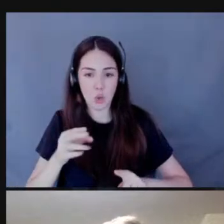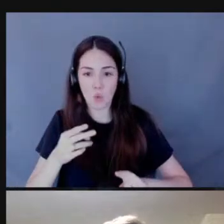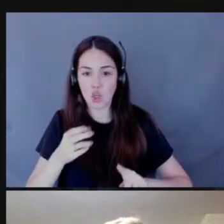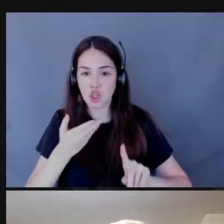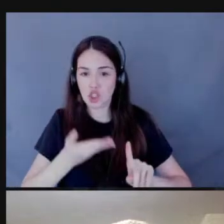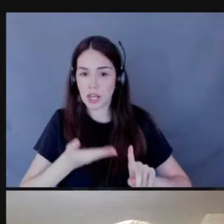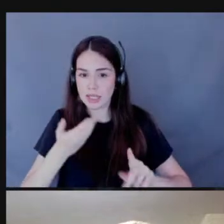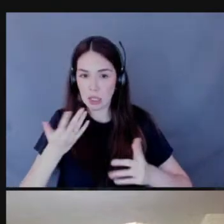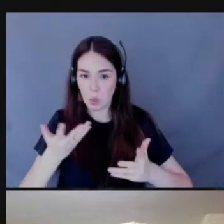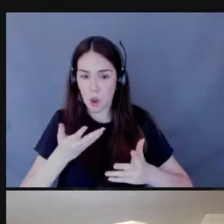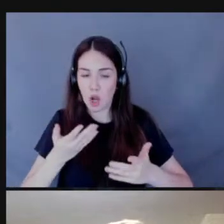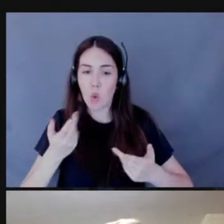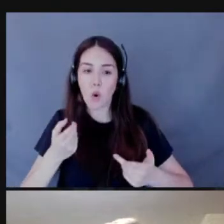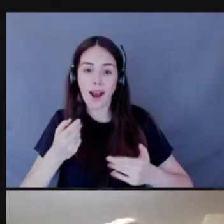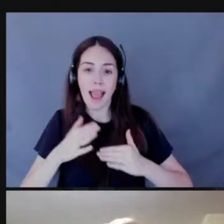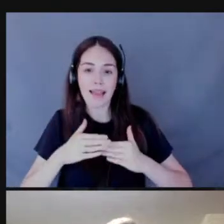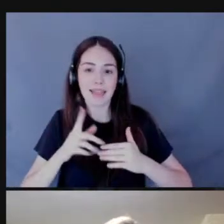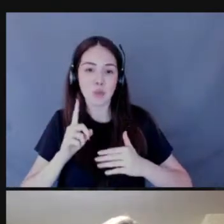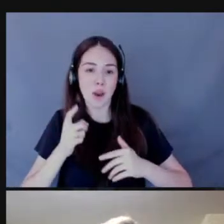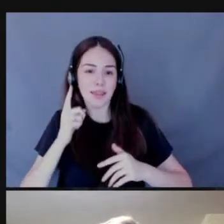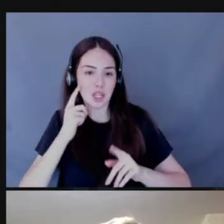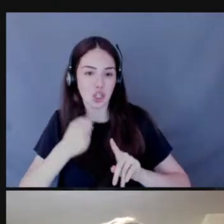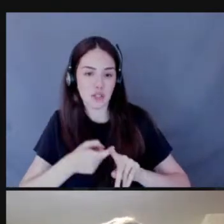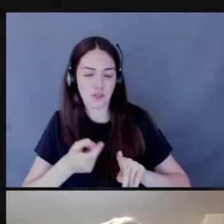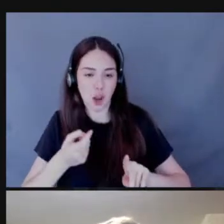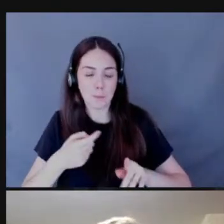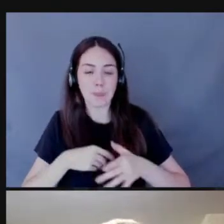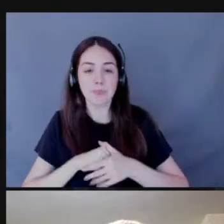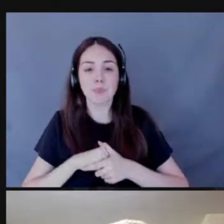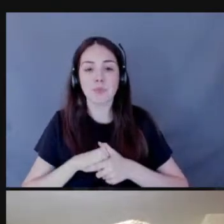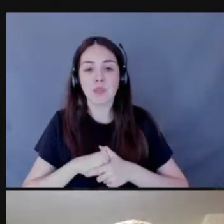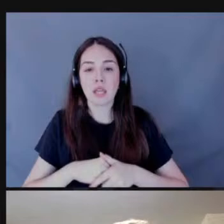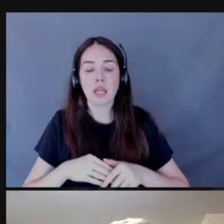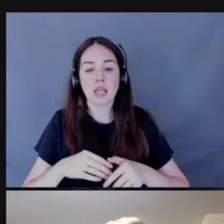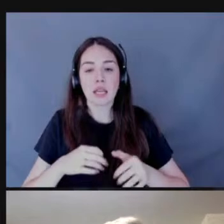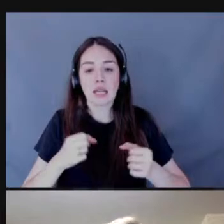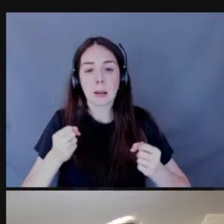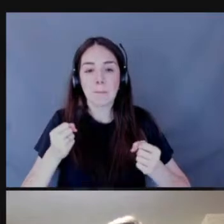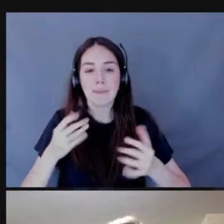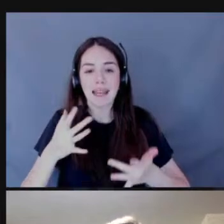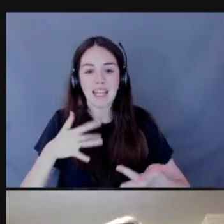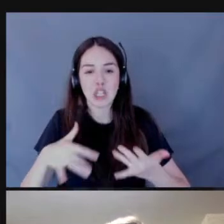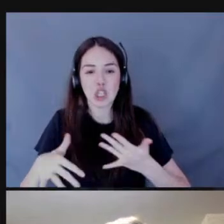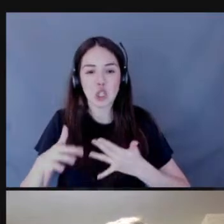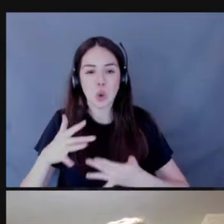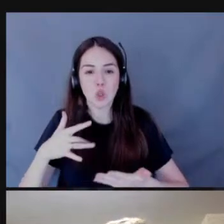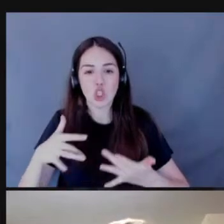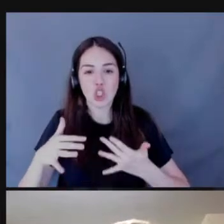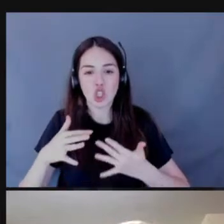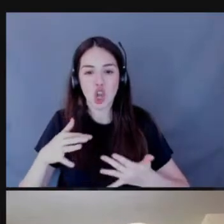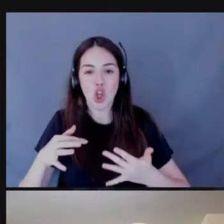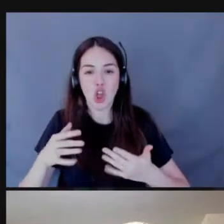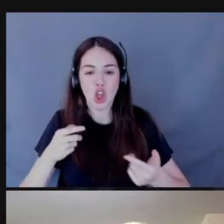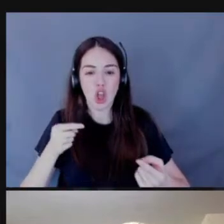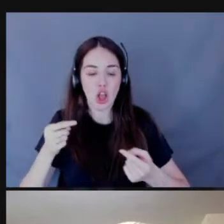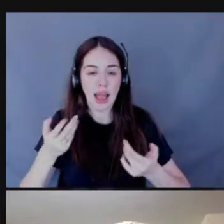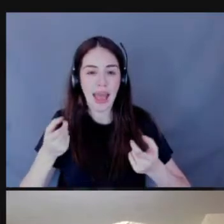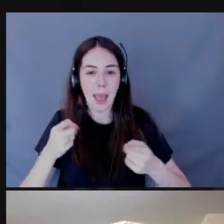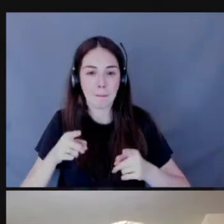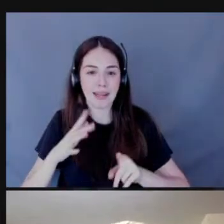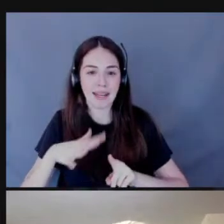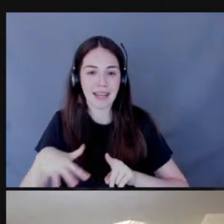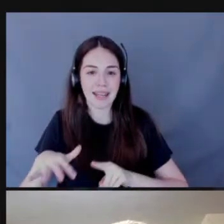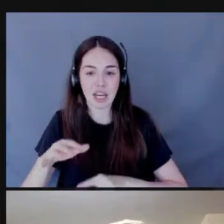Chessie derived from. You have an awful lot of social dynamics happening around the Chesapeake in this period.